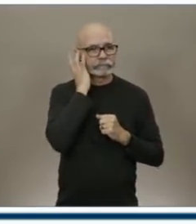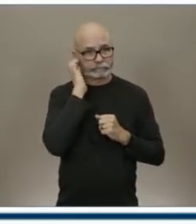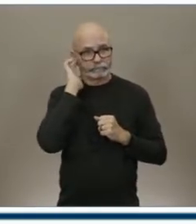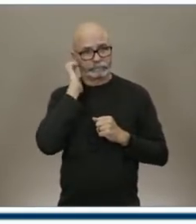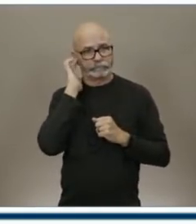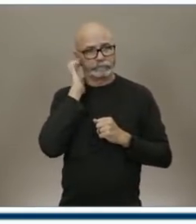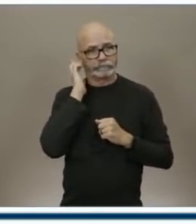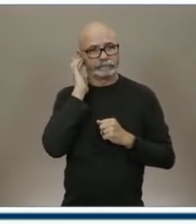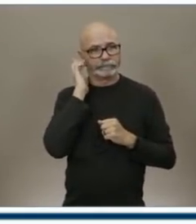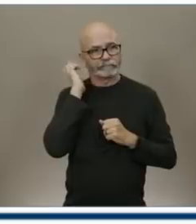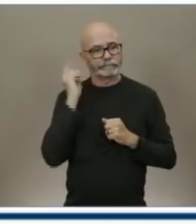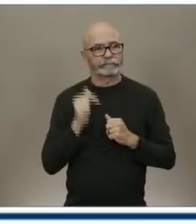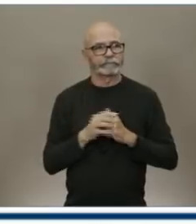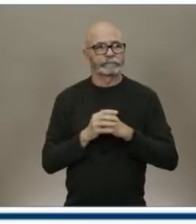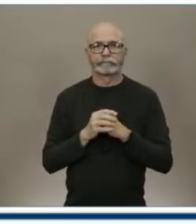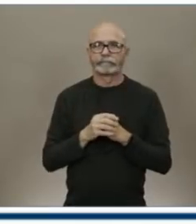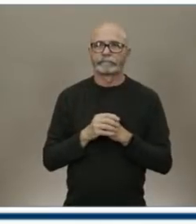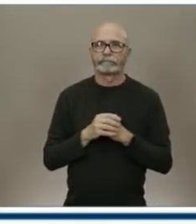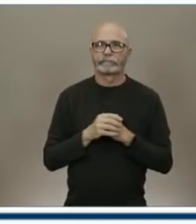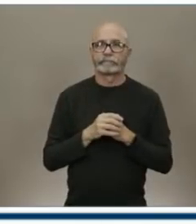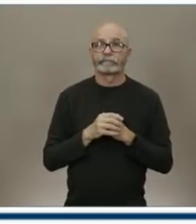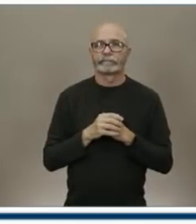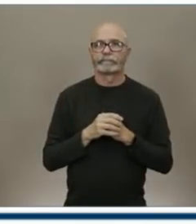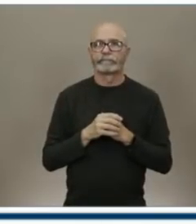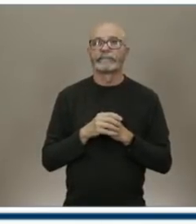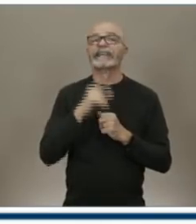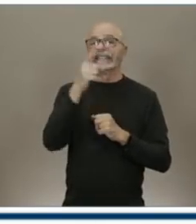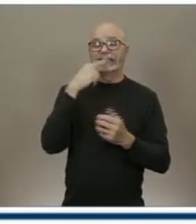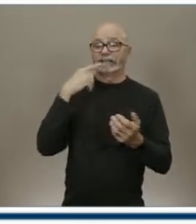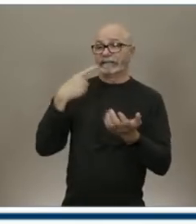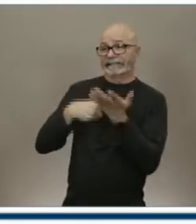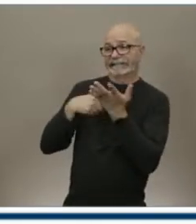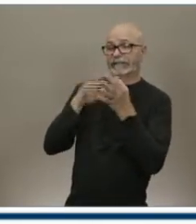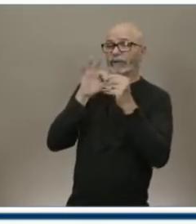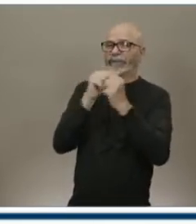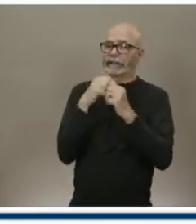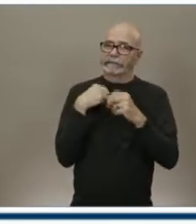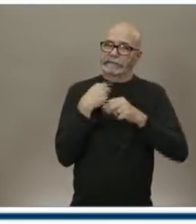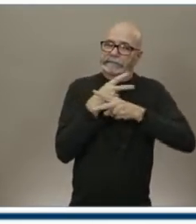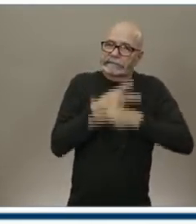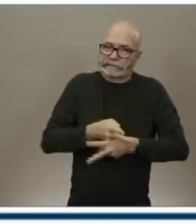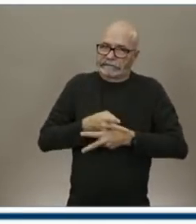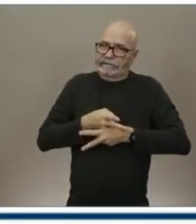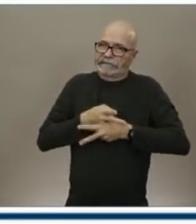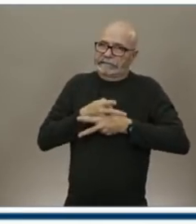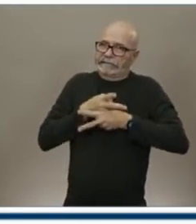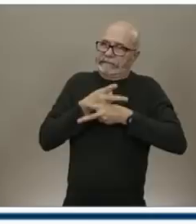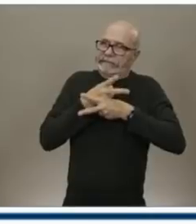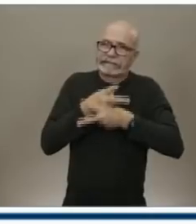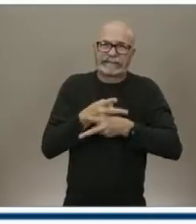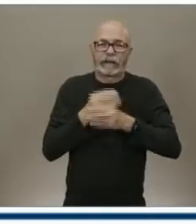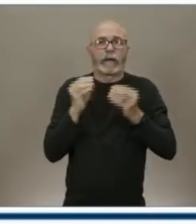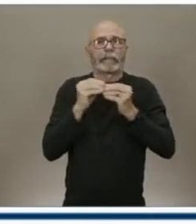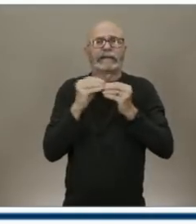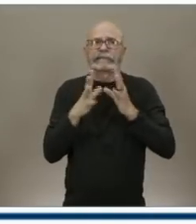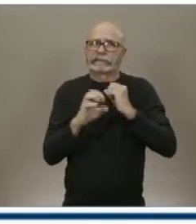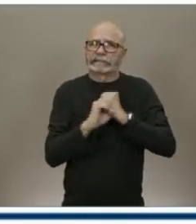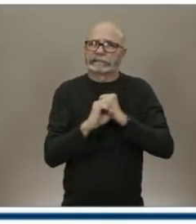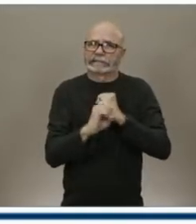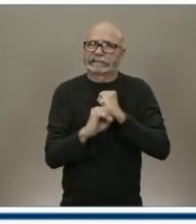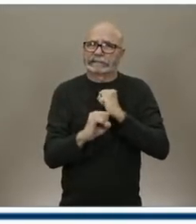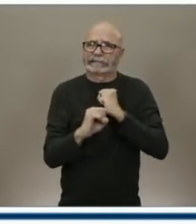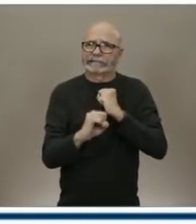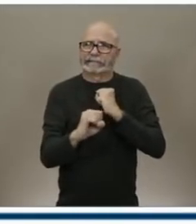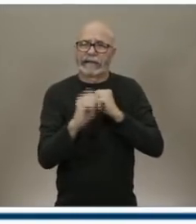to, aside from abundance of caution, why you decided to extend the Christmas period. I know these discussions have been going on, but is there anything that a tripwire